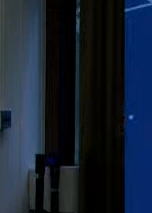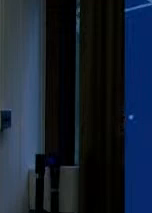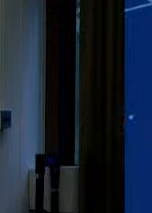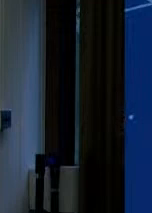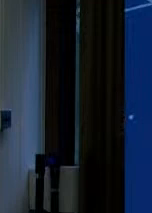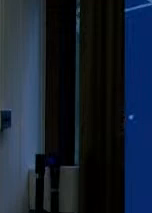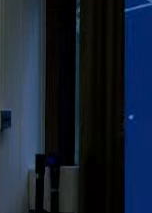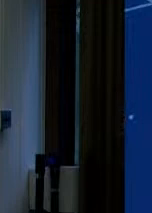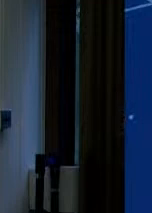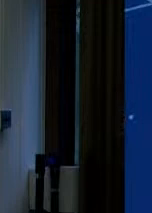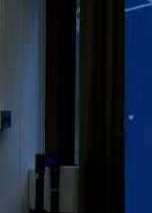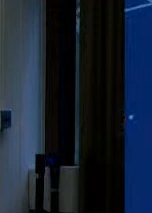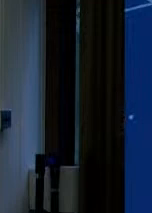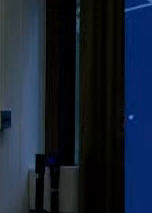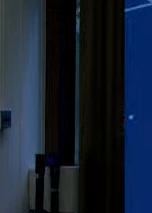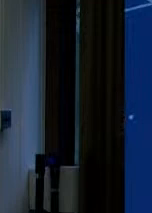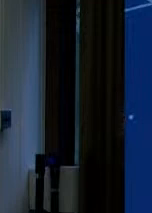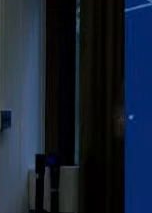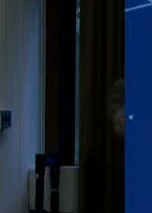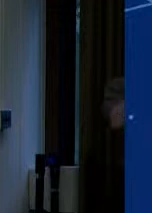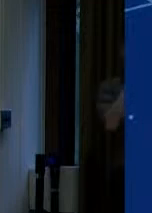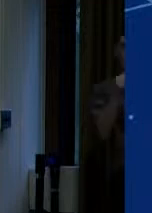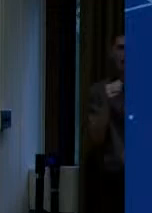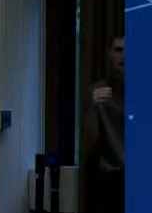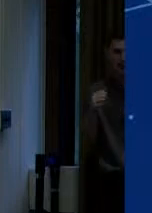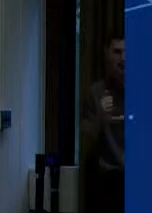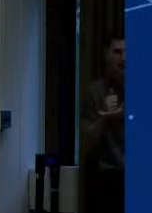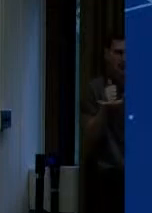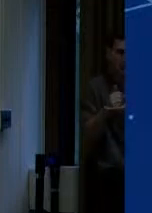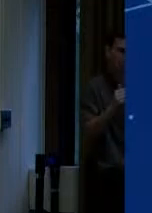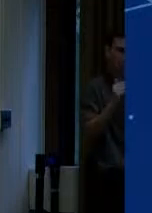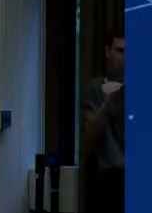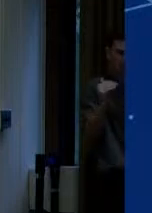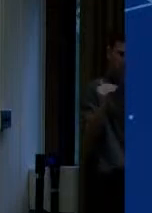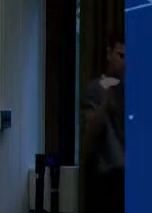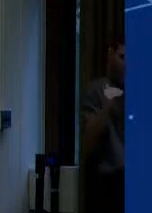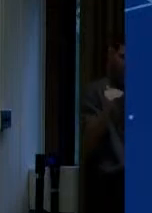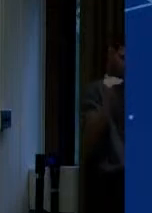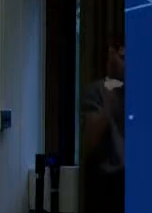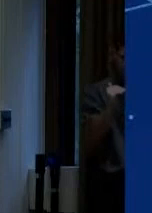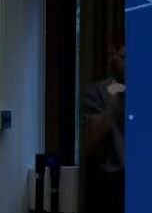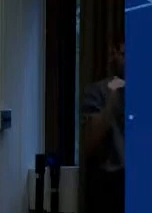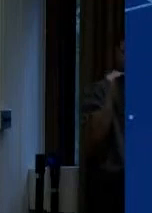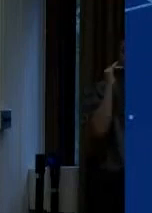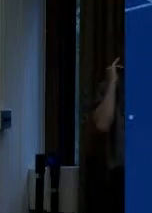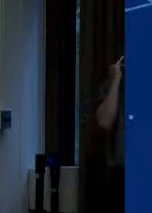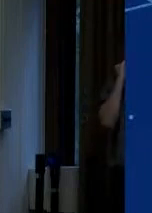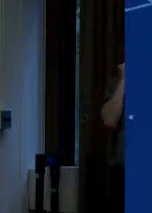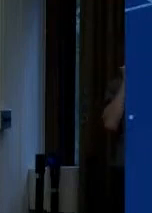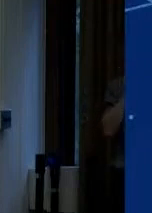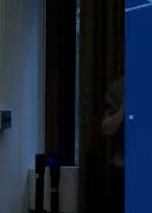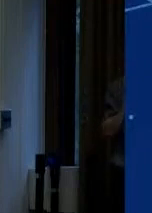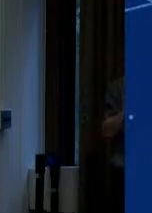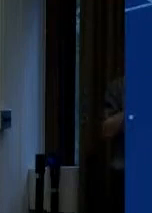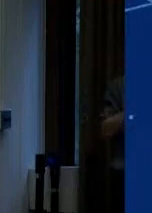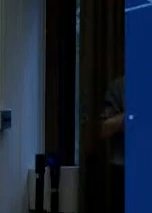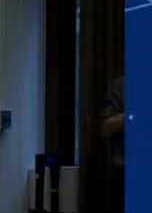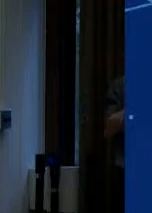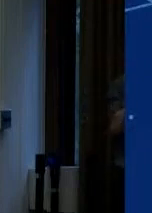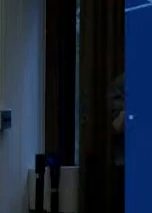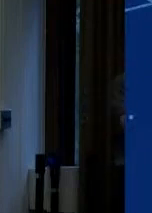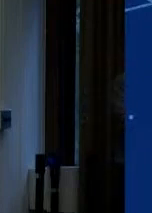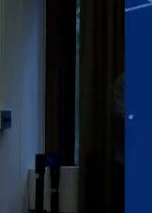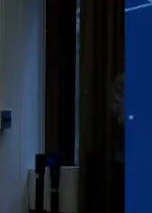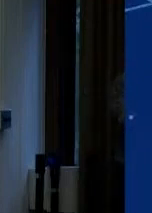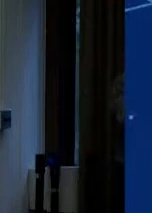ChatGPT all of the information that was on the internet before 2021, that comes with good information and it comes with